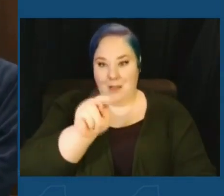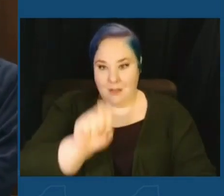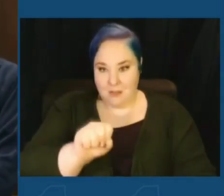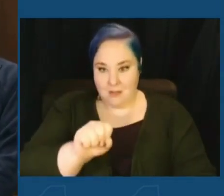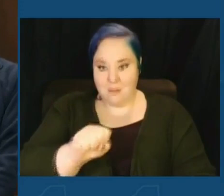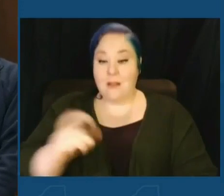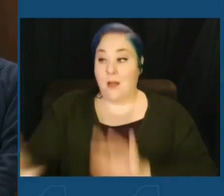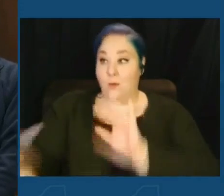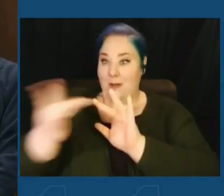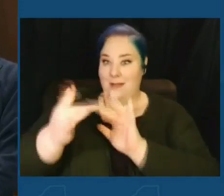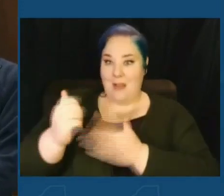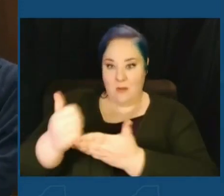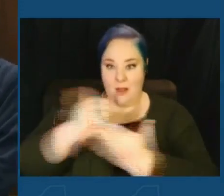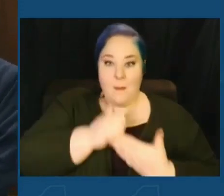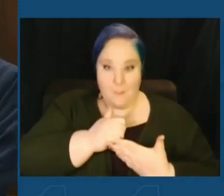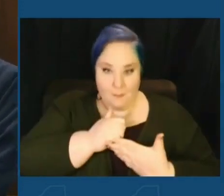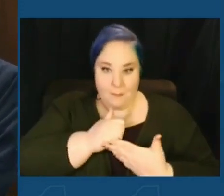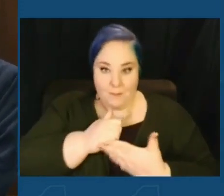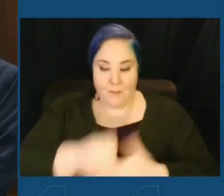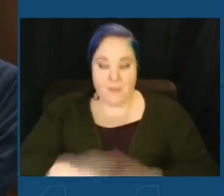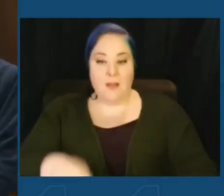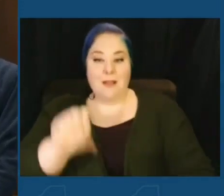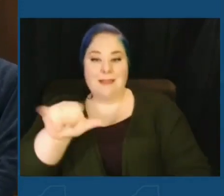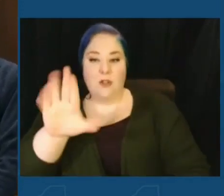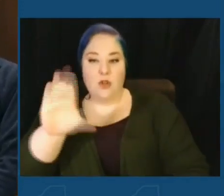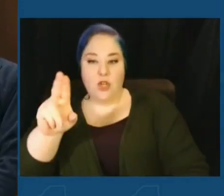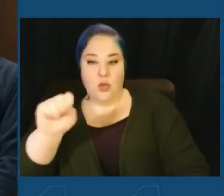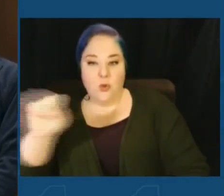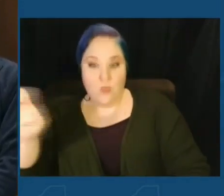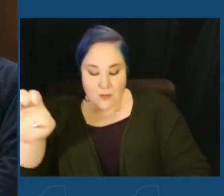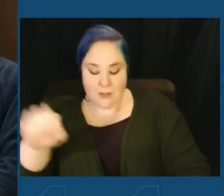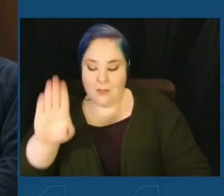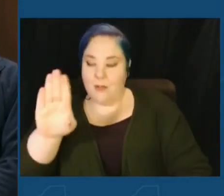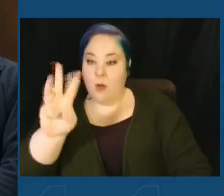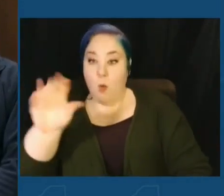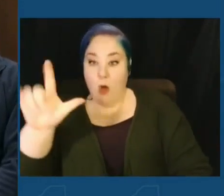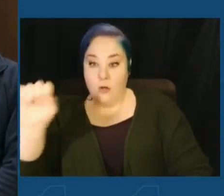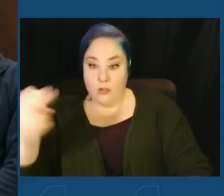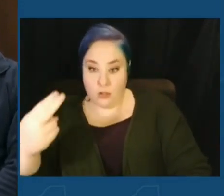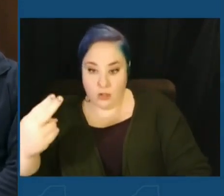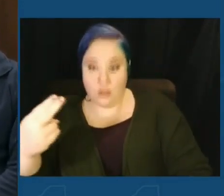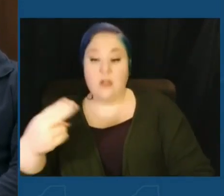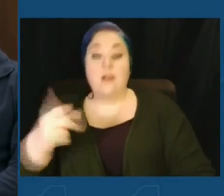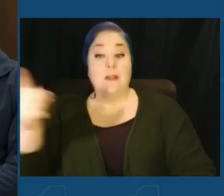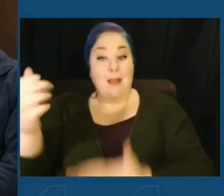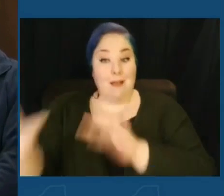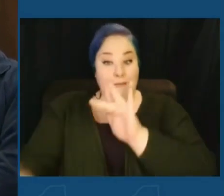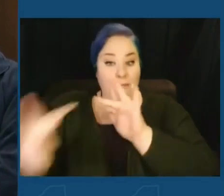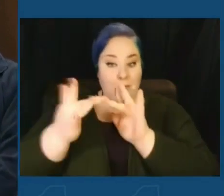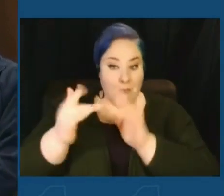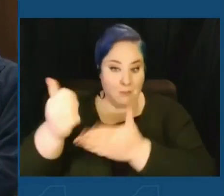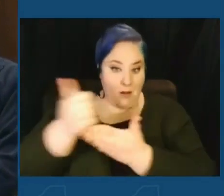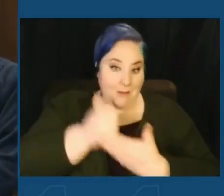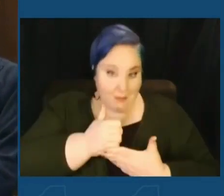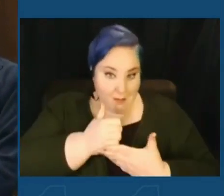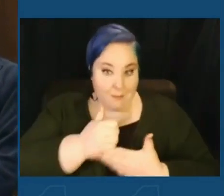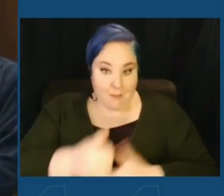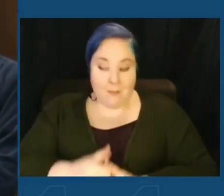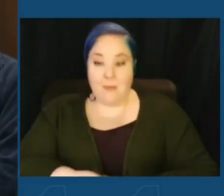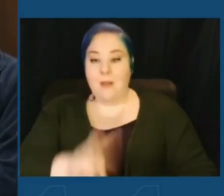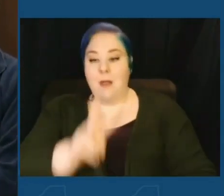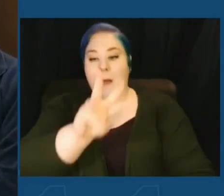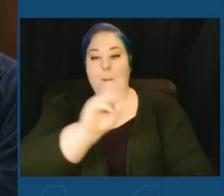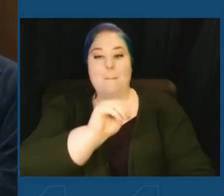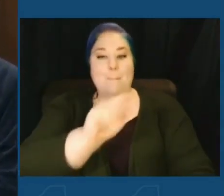offer assistance. Syracuse Mayor Ben Walsh, who reached out to offer assistance. Mount Vernon Mayor